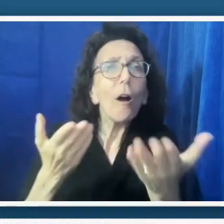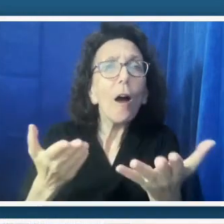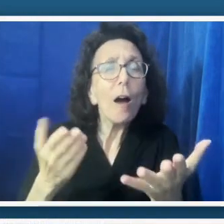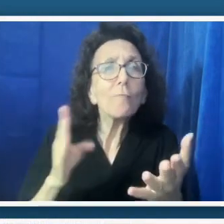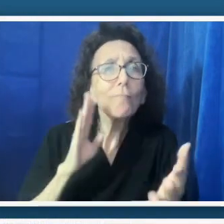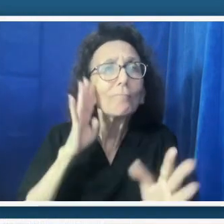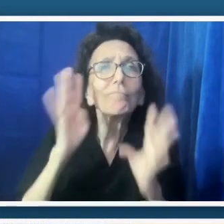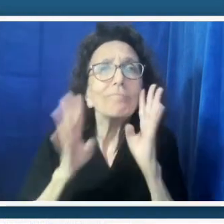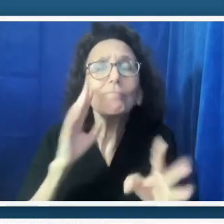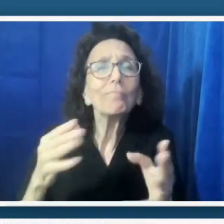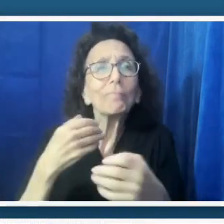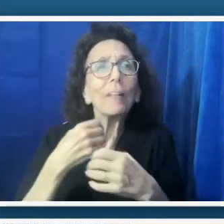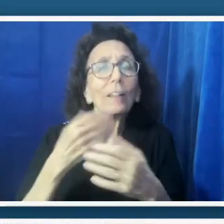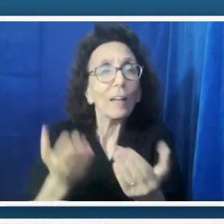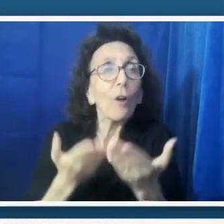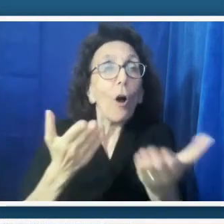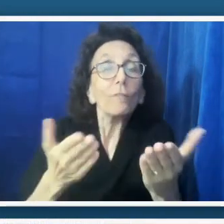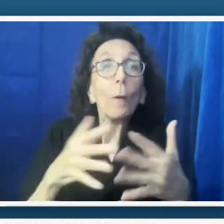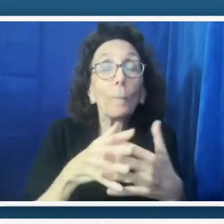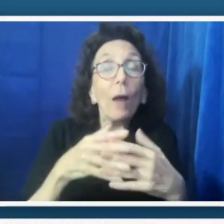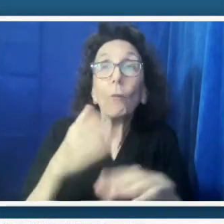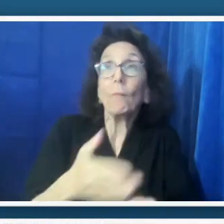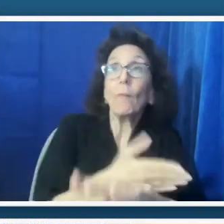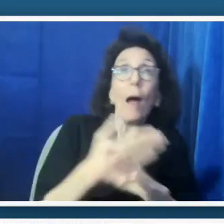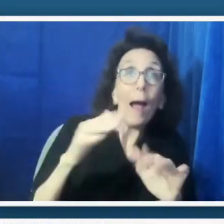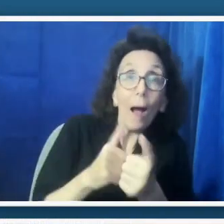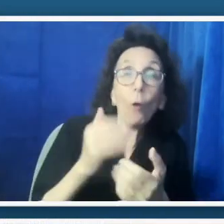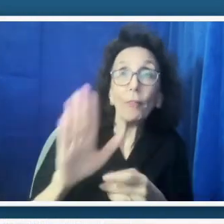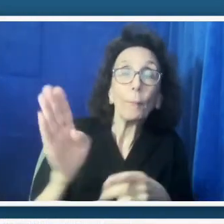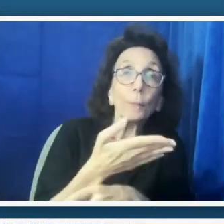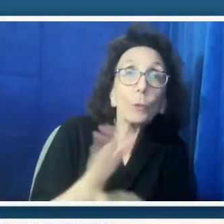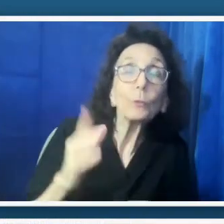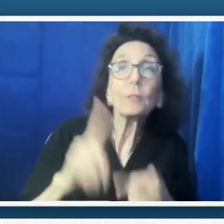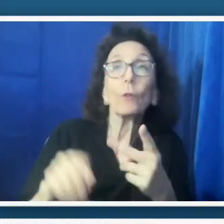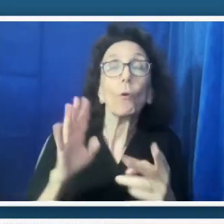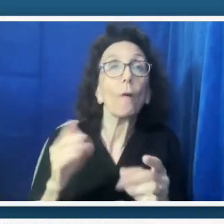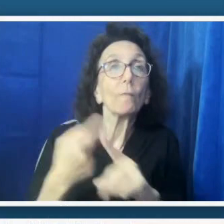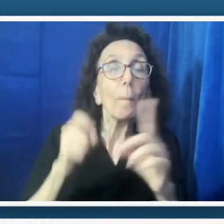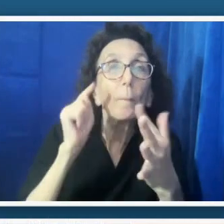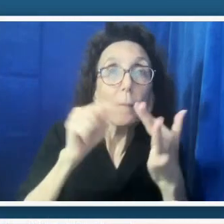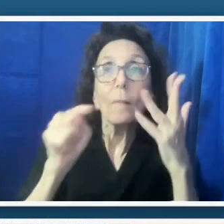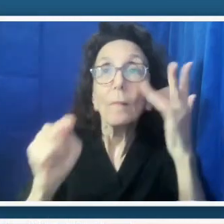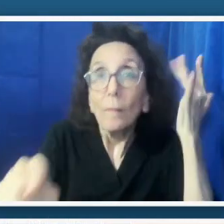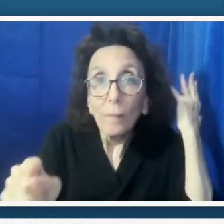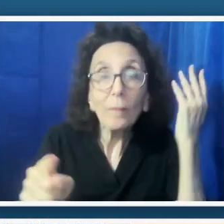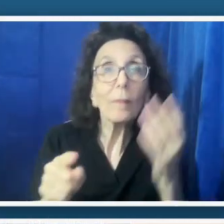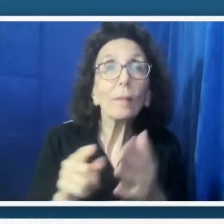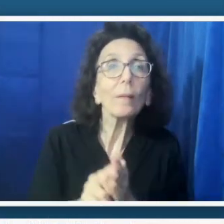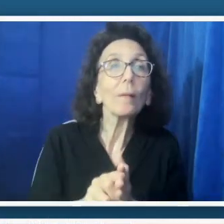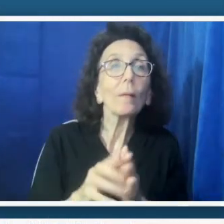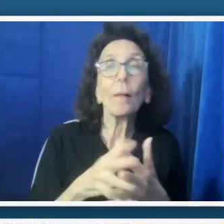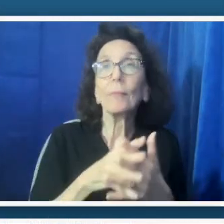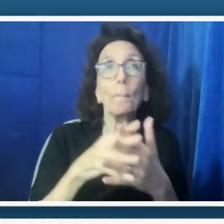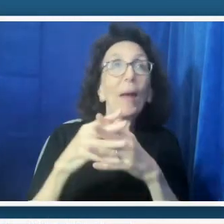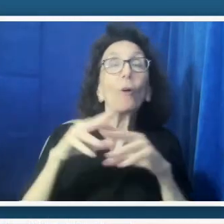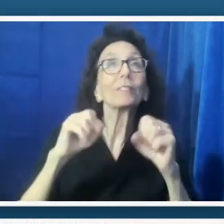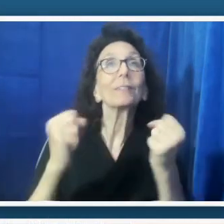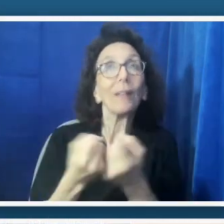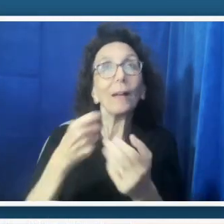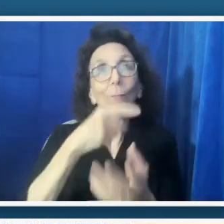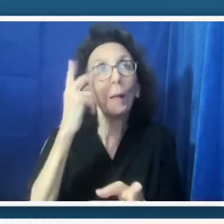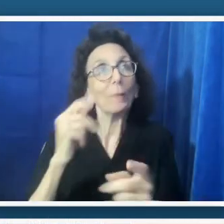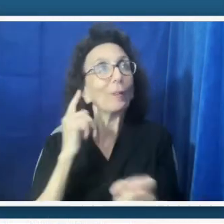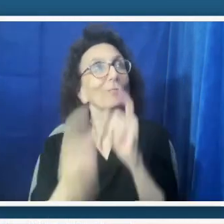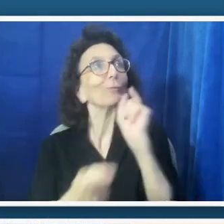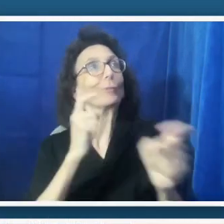of different ways that there have been so many important cultural contributions from the Black community to the American society at large, and you don't see